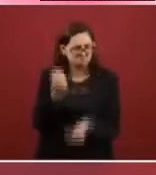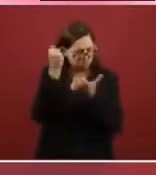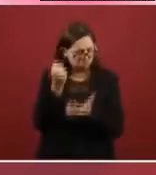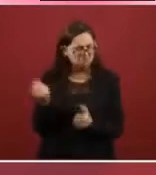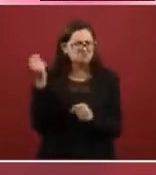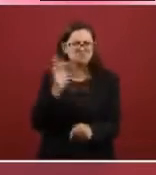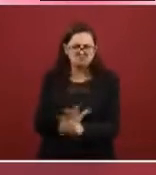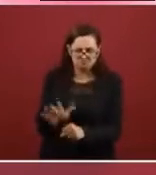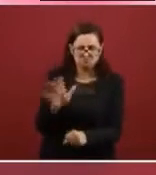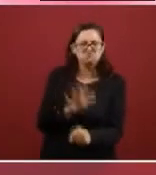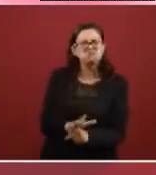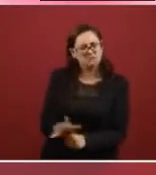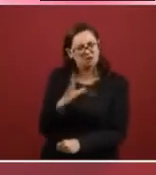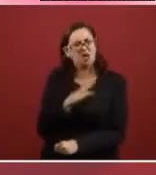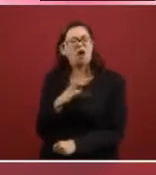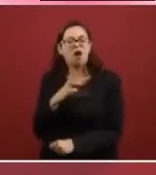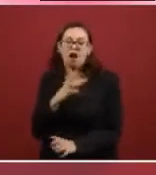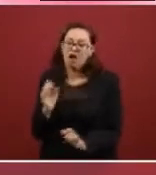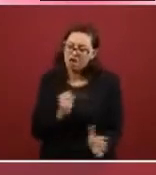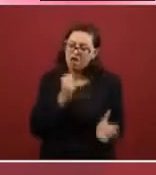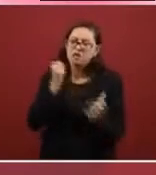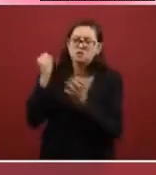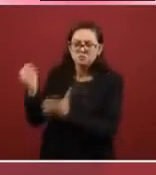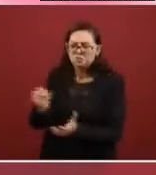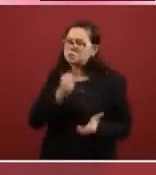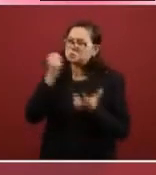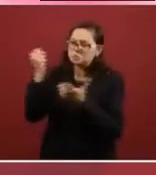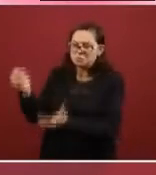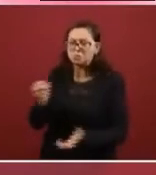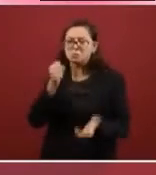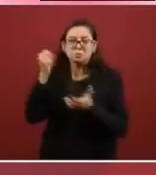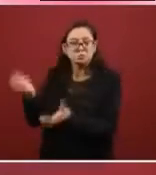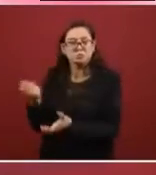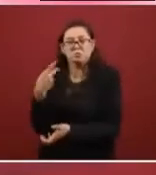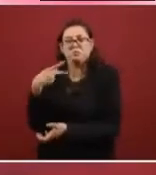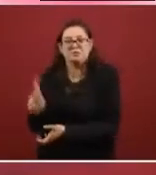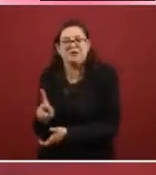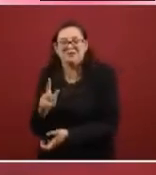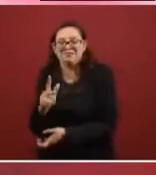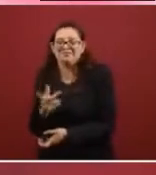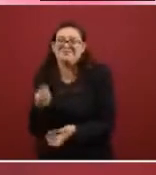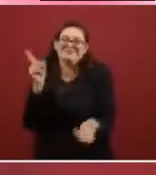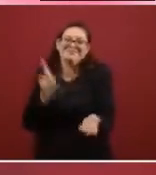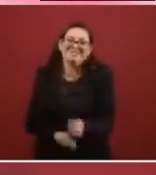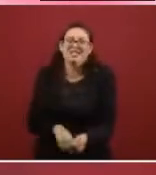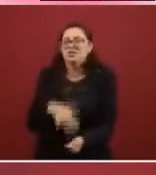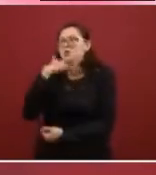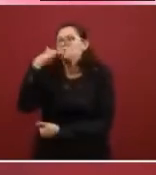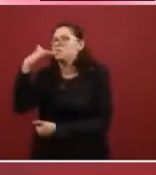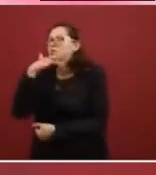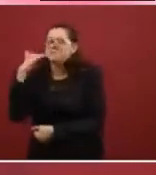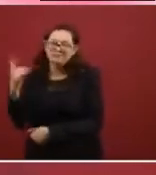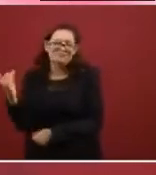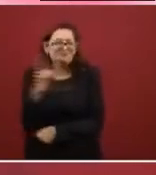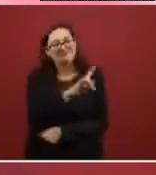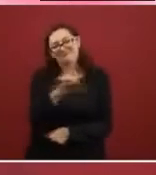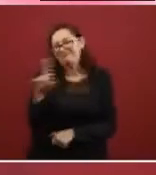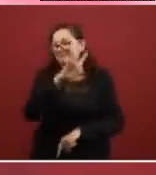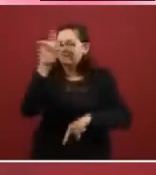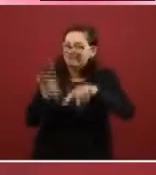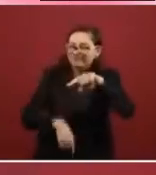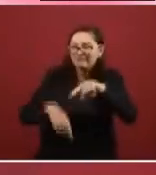be a shortage of funds. However, la corrupción we want to end corruption en todos lados. In every